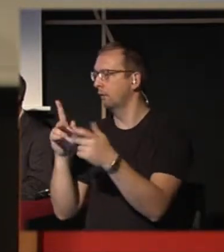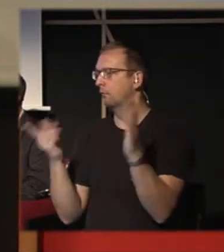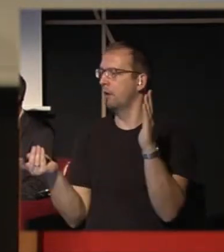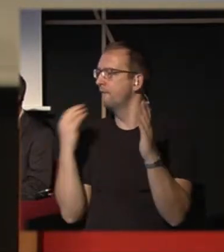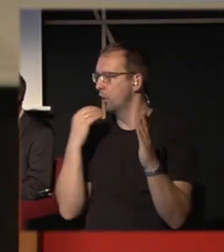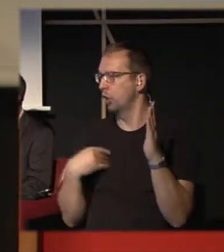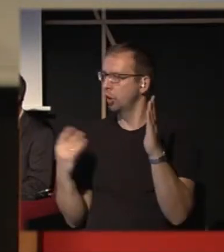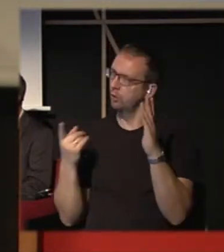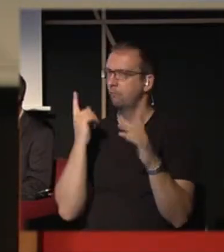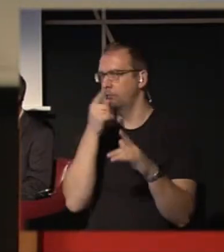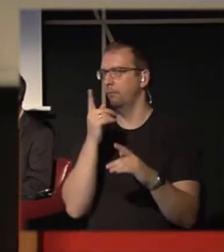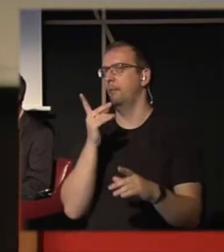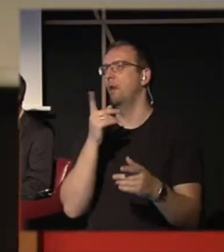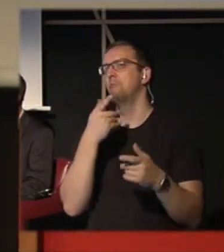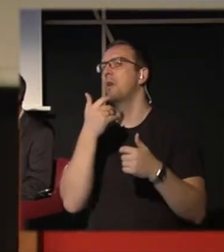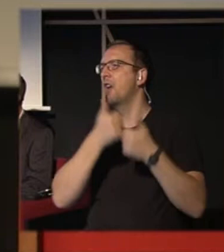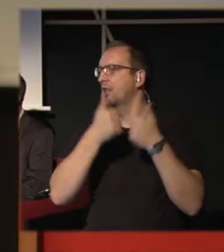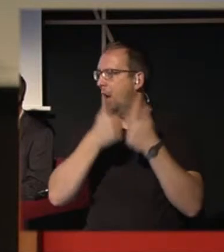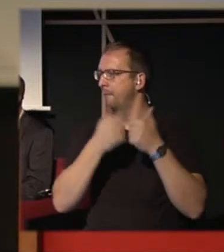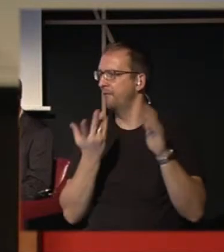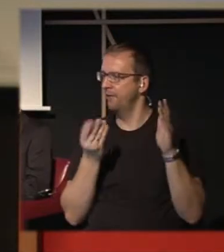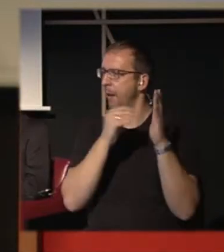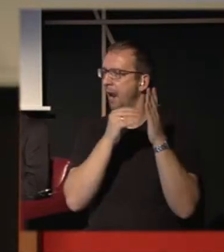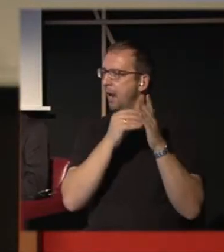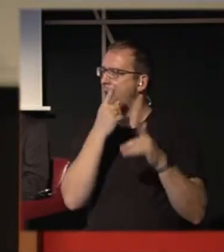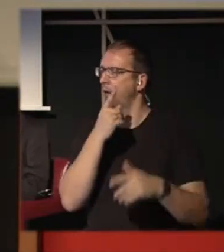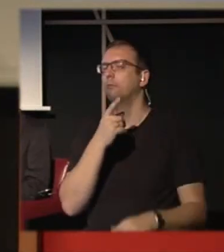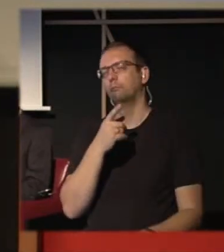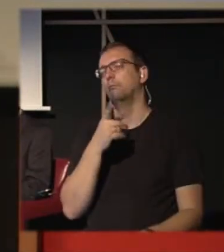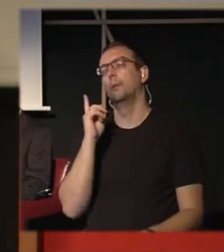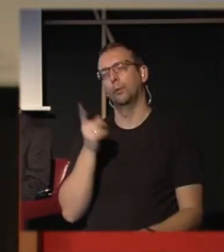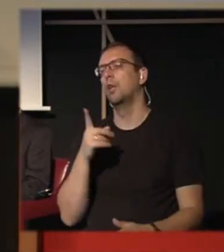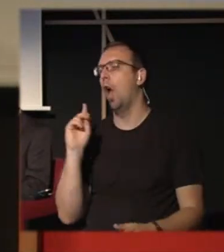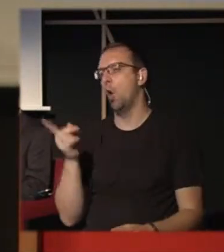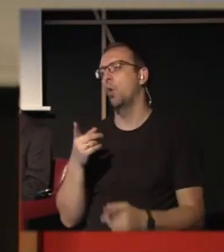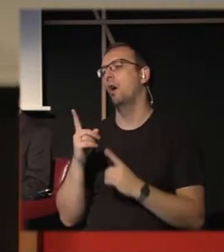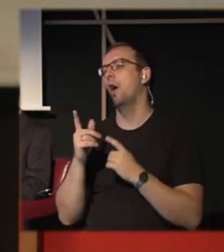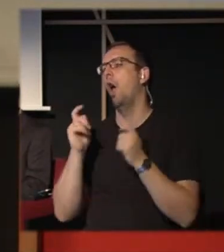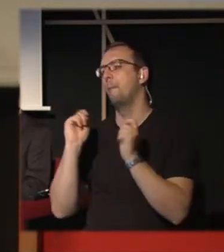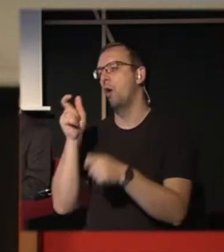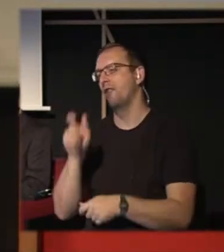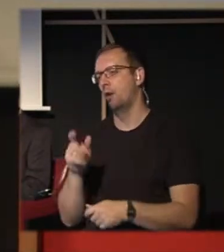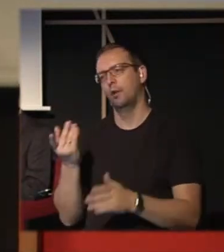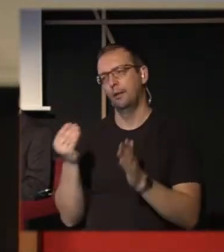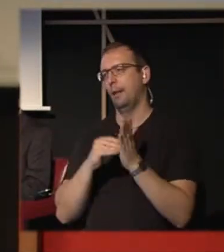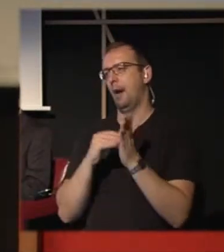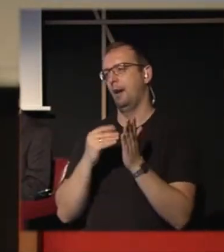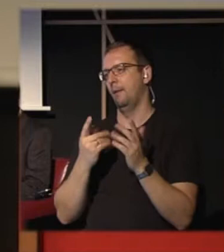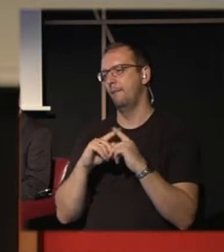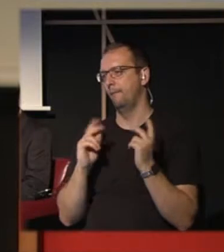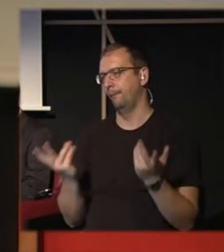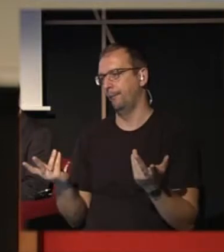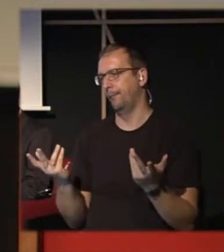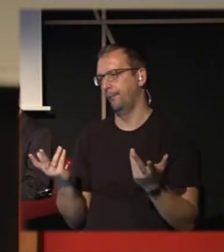divided into 42, coming from 5 different sectors, which I'll go a bit later into. And we also